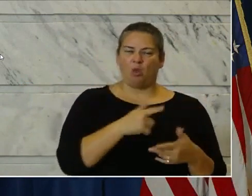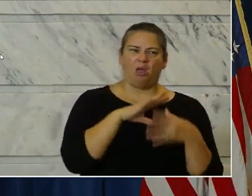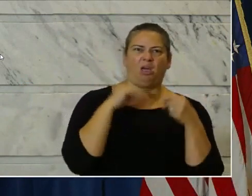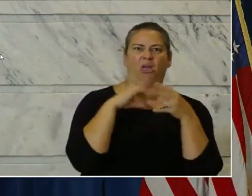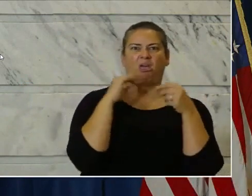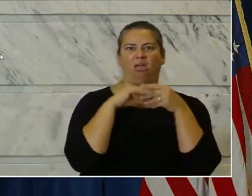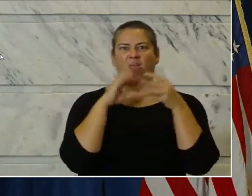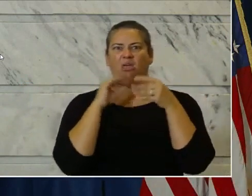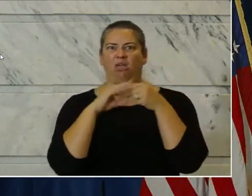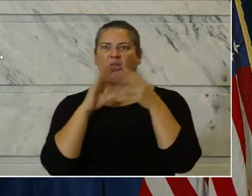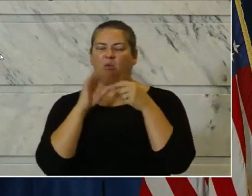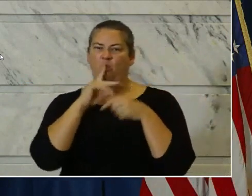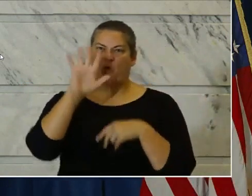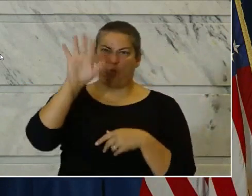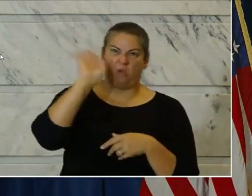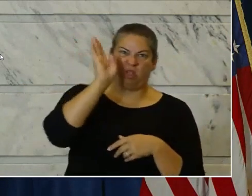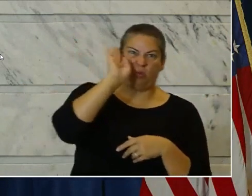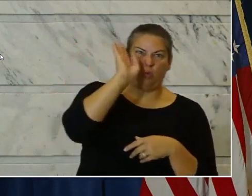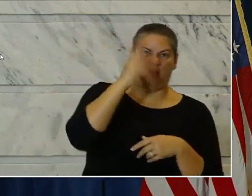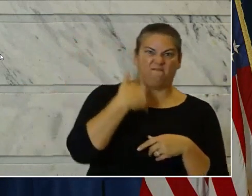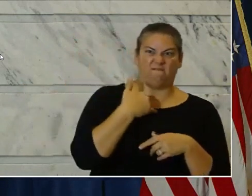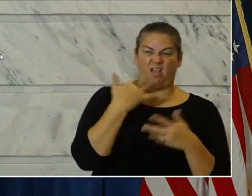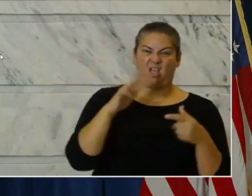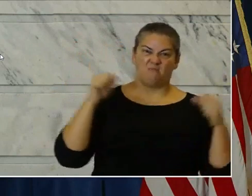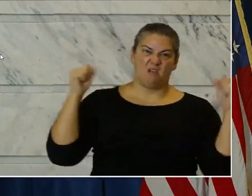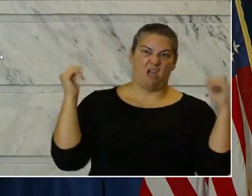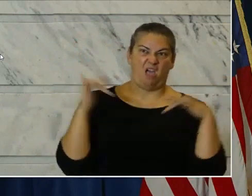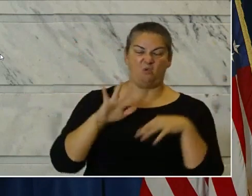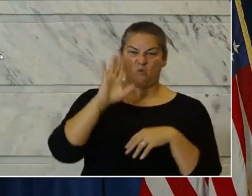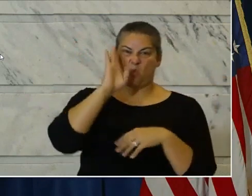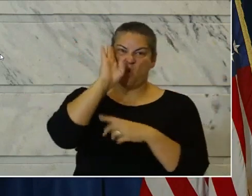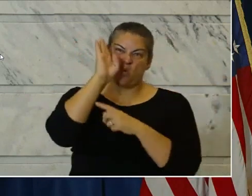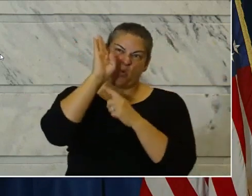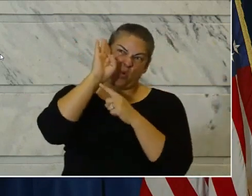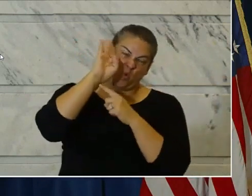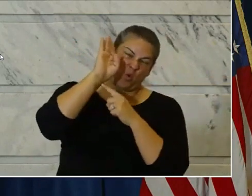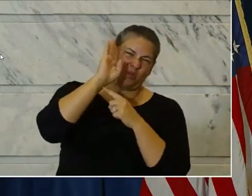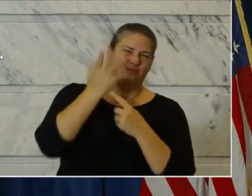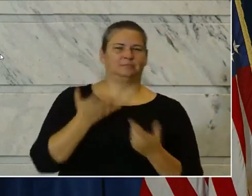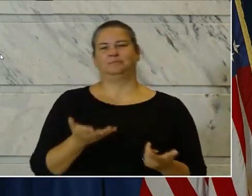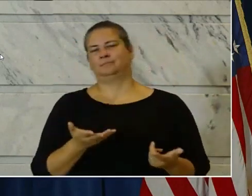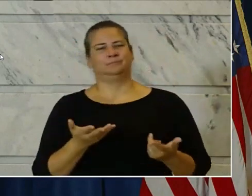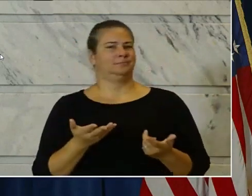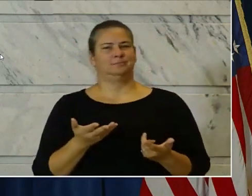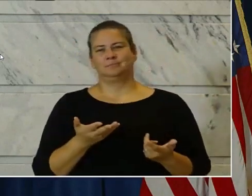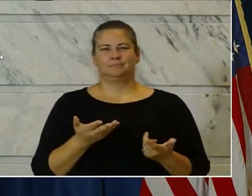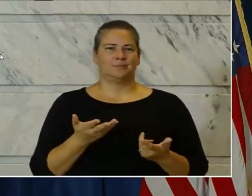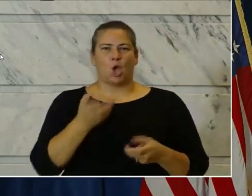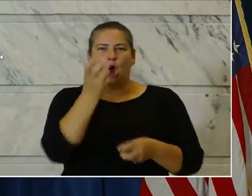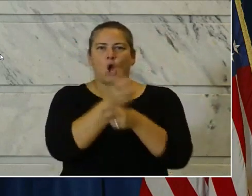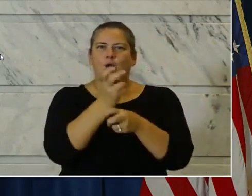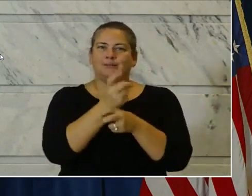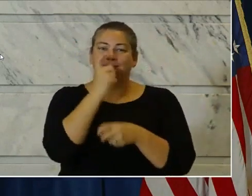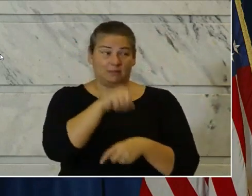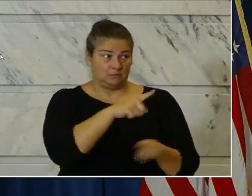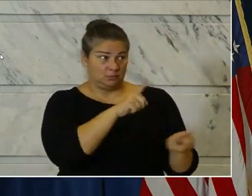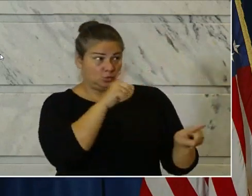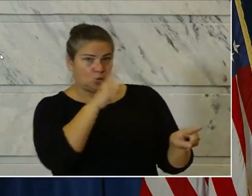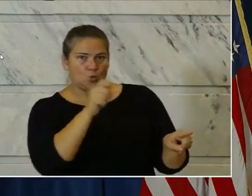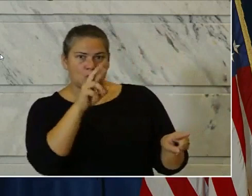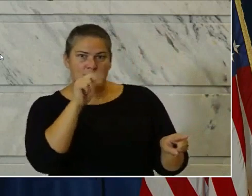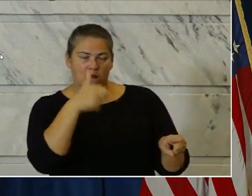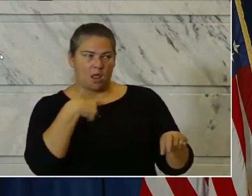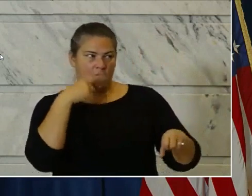insinuate that significantly larger crowds were coming and coming from different places. The credibility of those are very difficult to determine, but there was